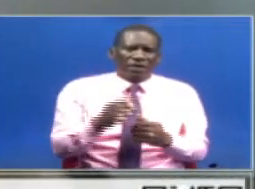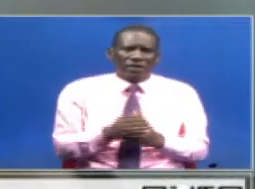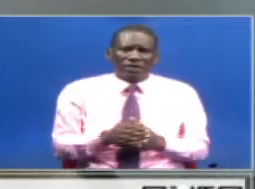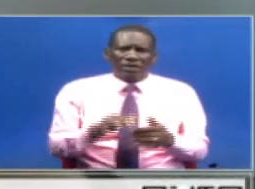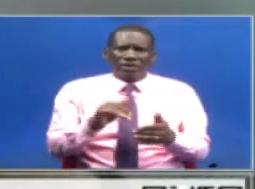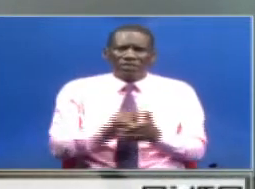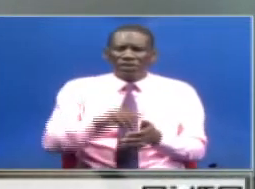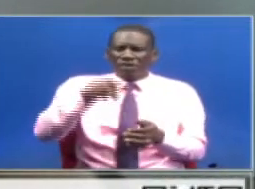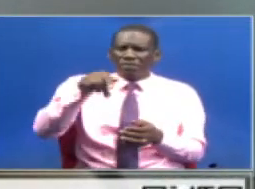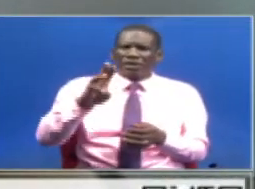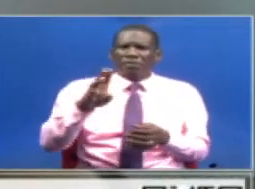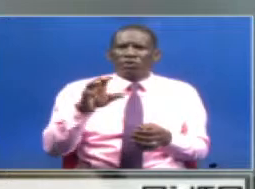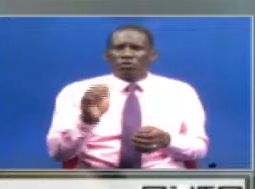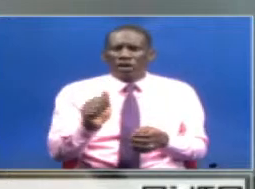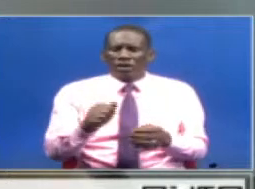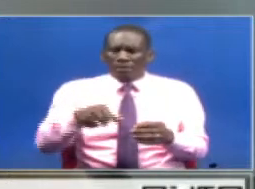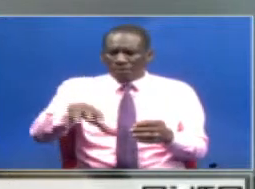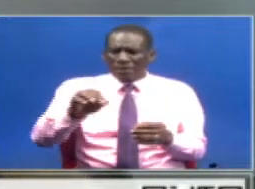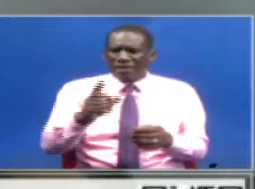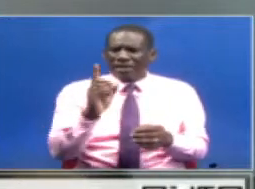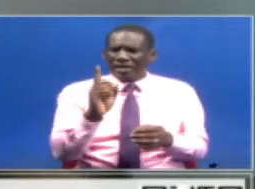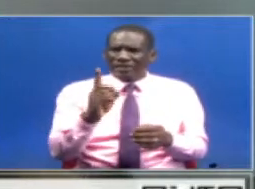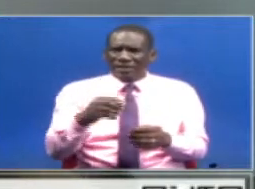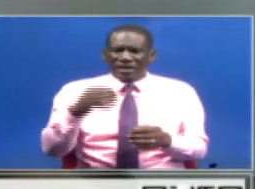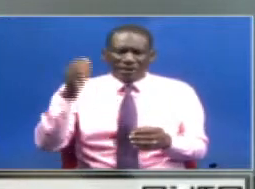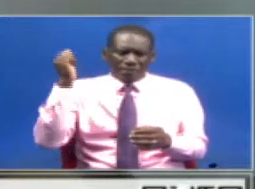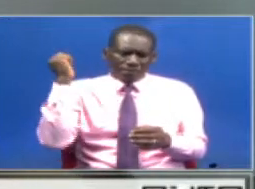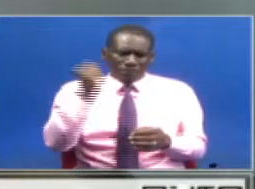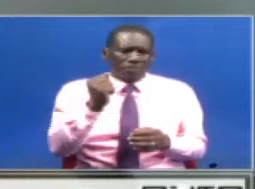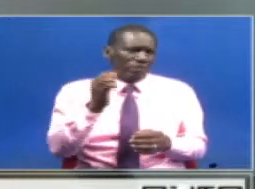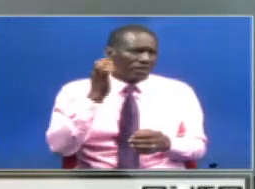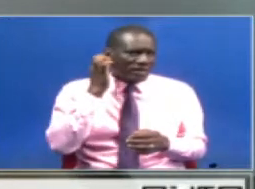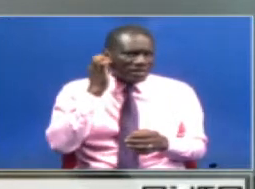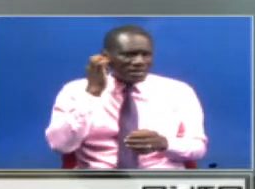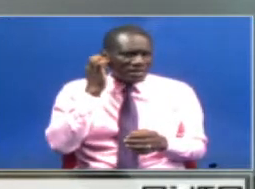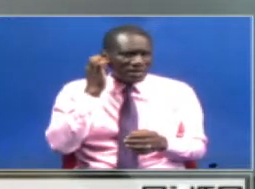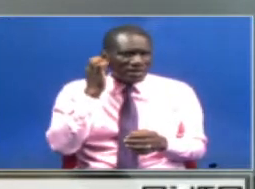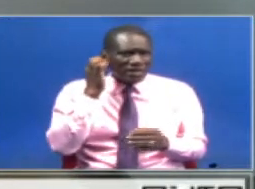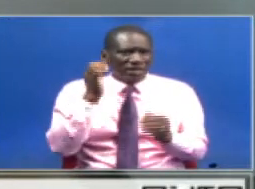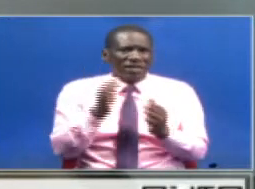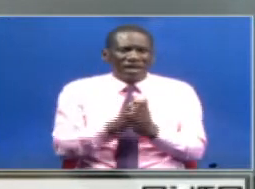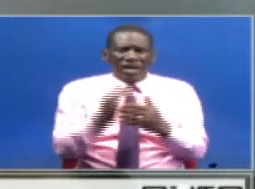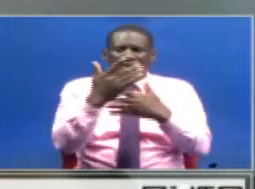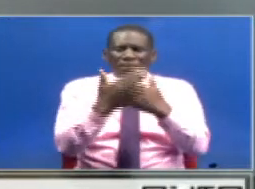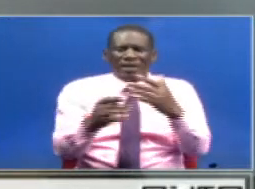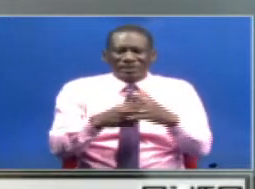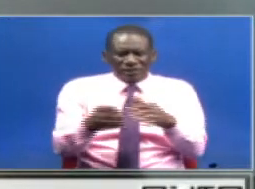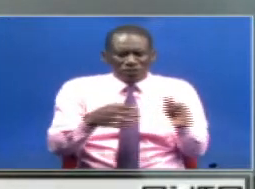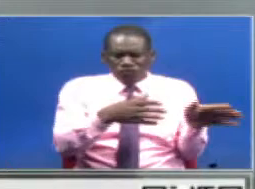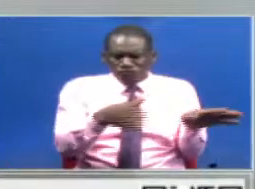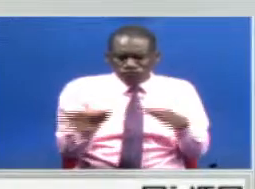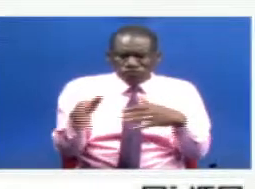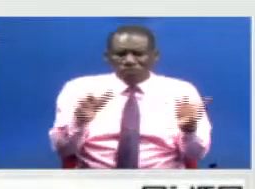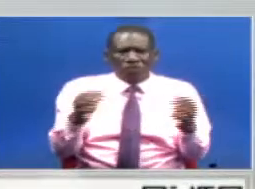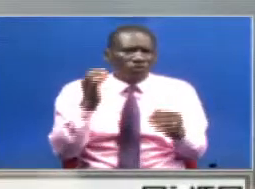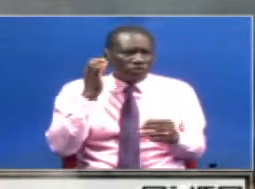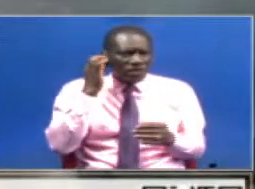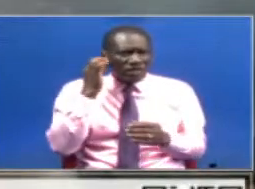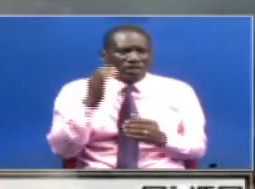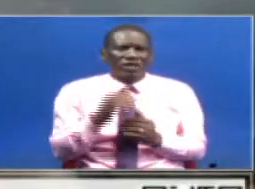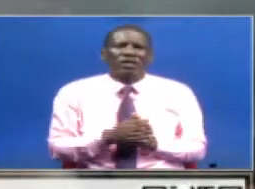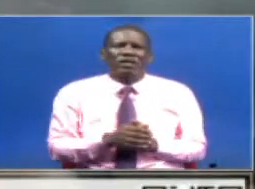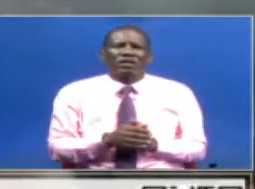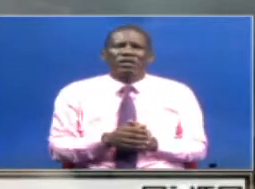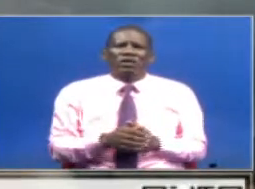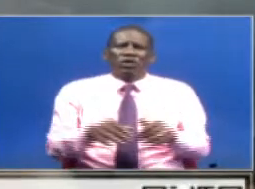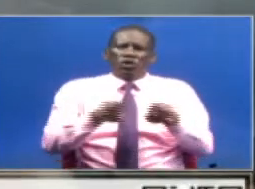PW1 picked up a stick and pricked her ear, and blood started oozing from her ear. I